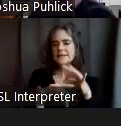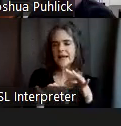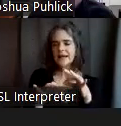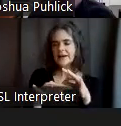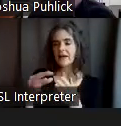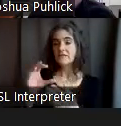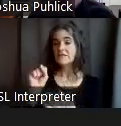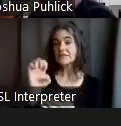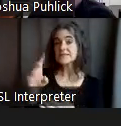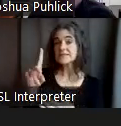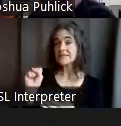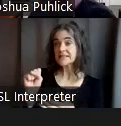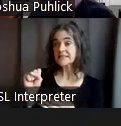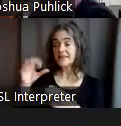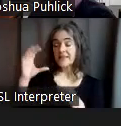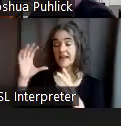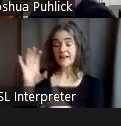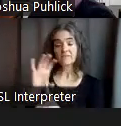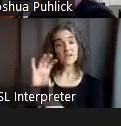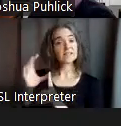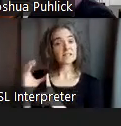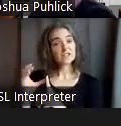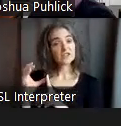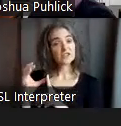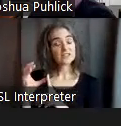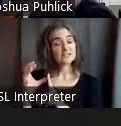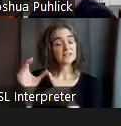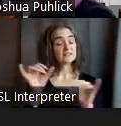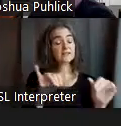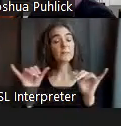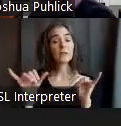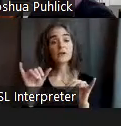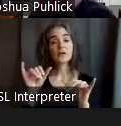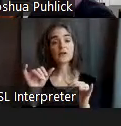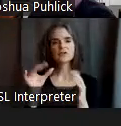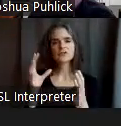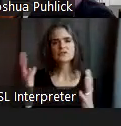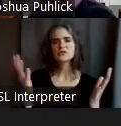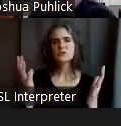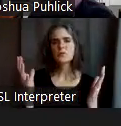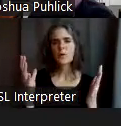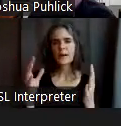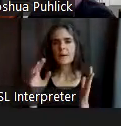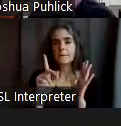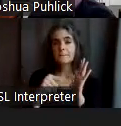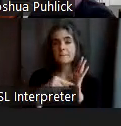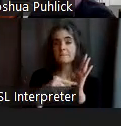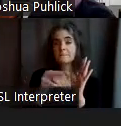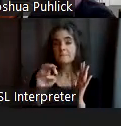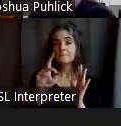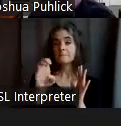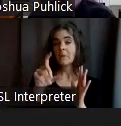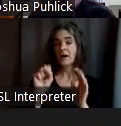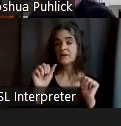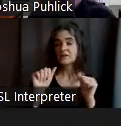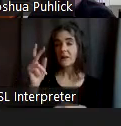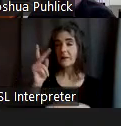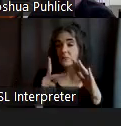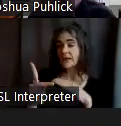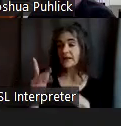have conditions similar to what climate models will predict in the future? So are you doing any of that,